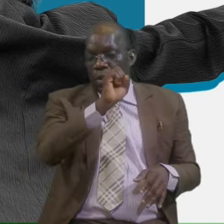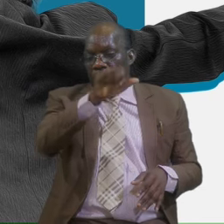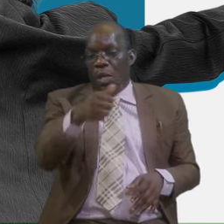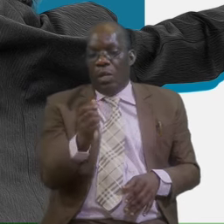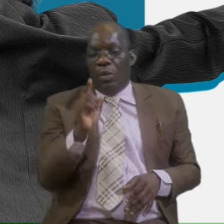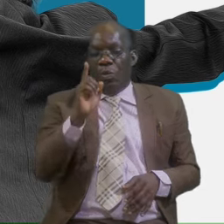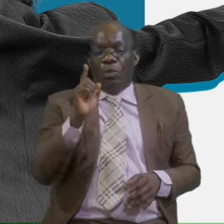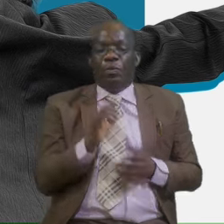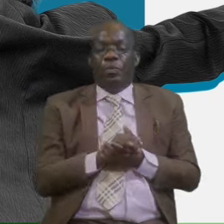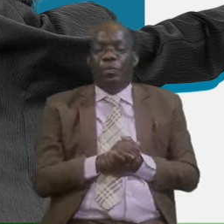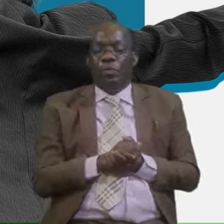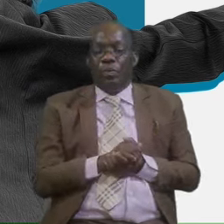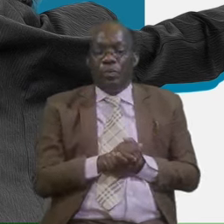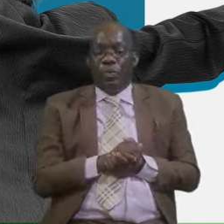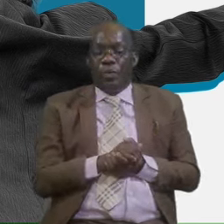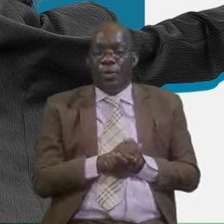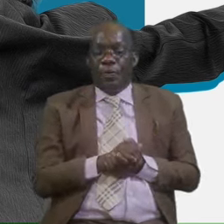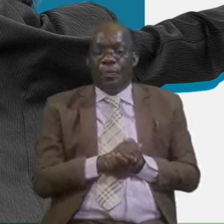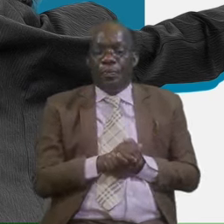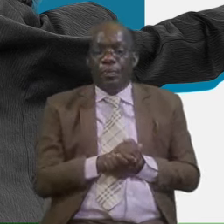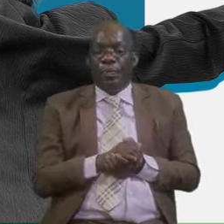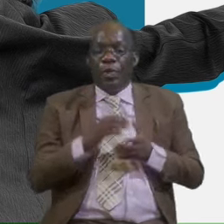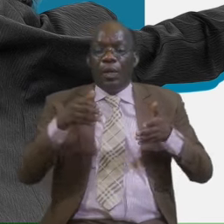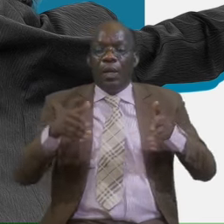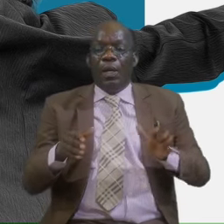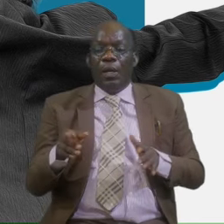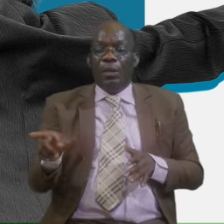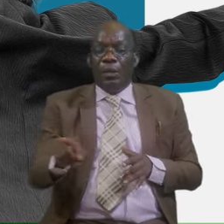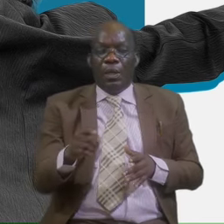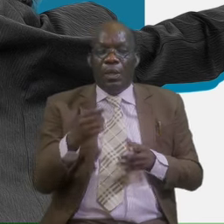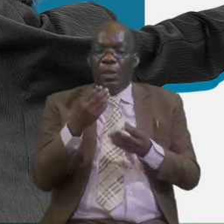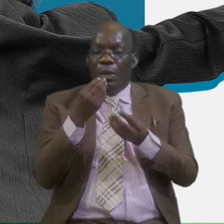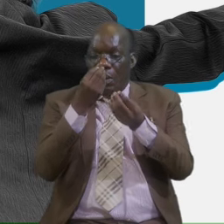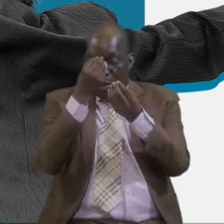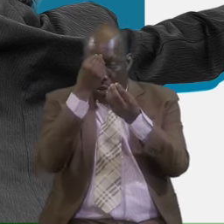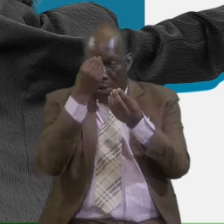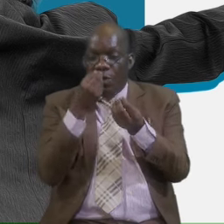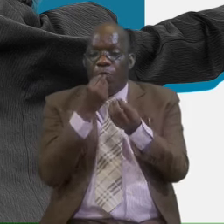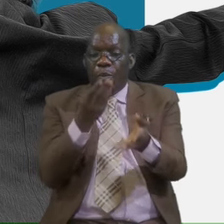And let their data that you are collecting be thorough.